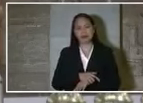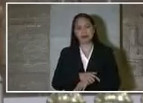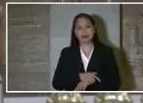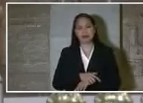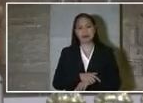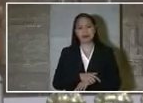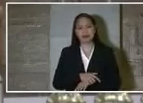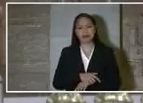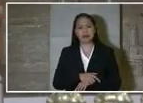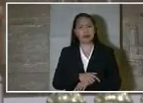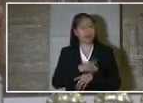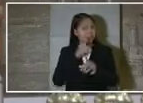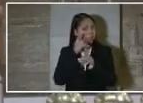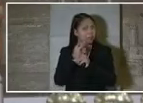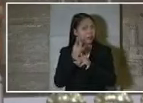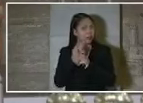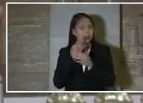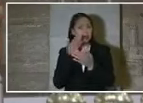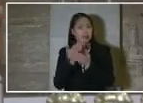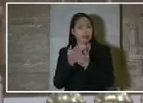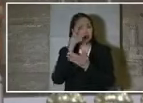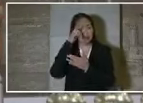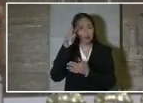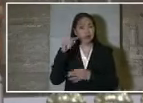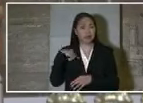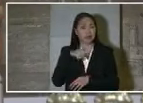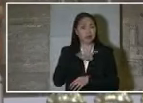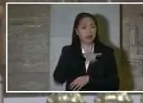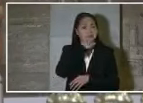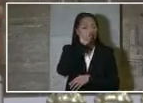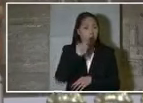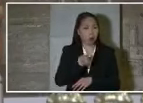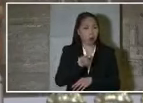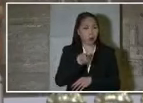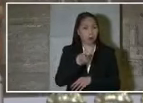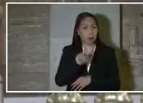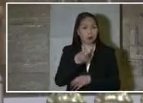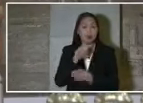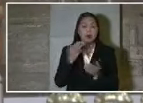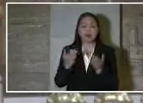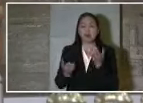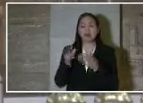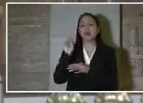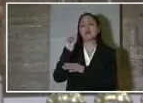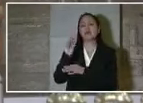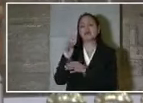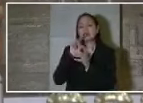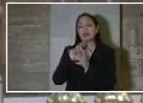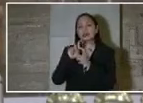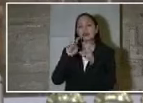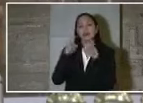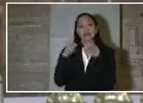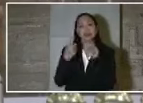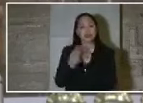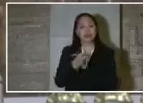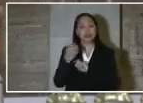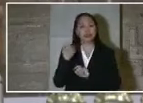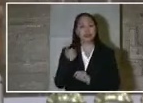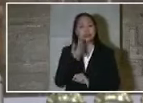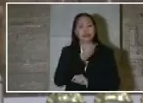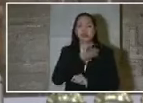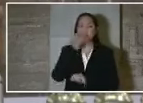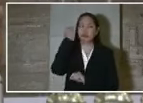Mabuti ba ito para sa atin? Or do we need to change